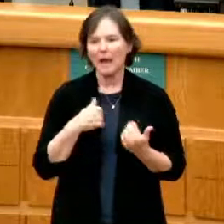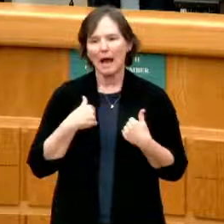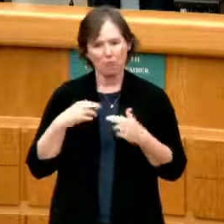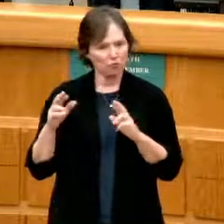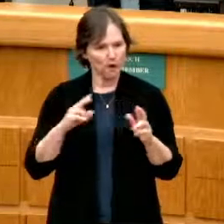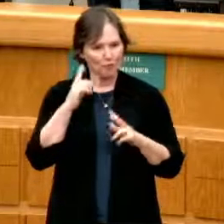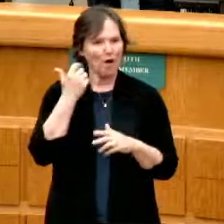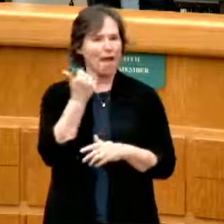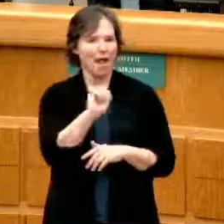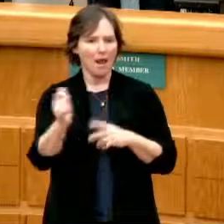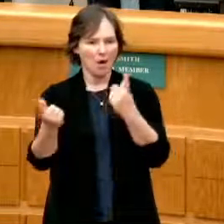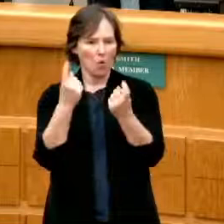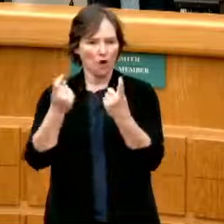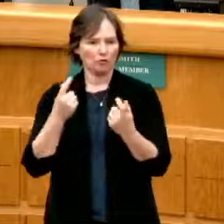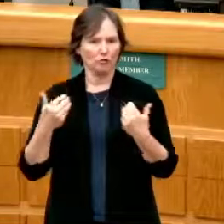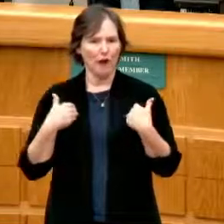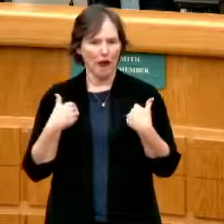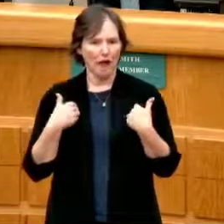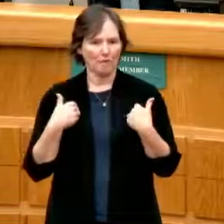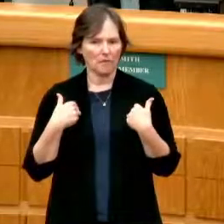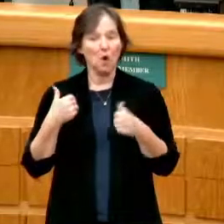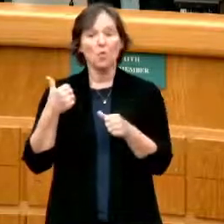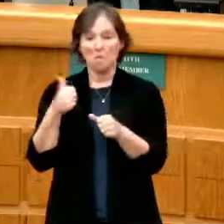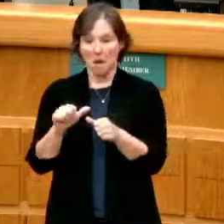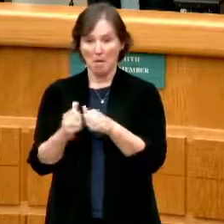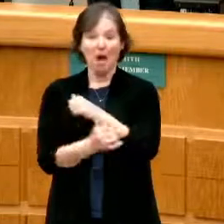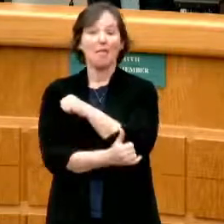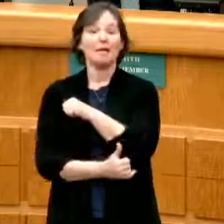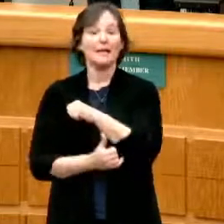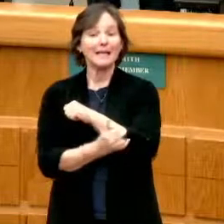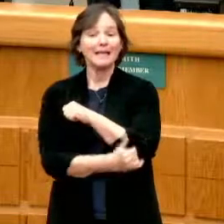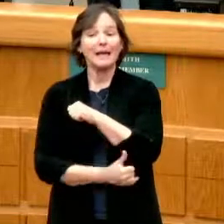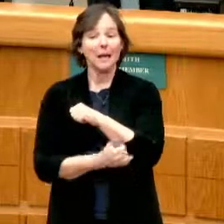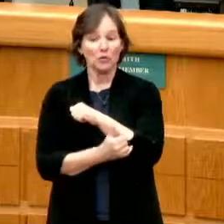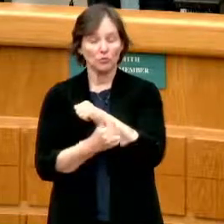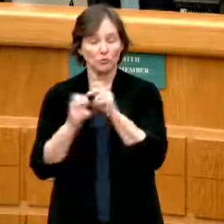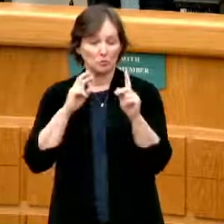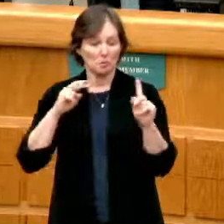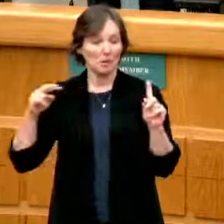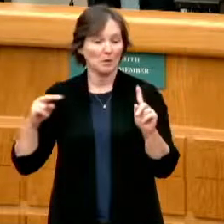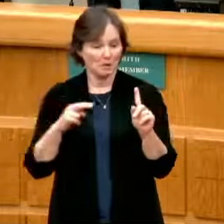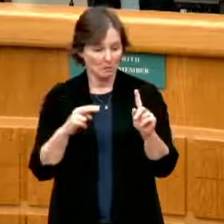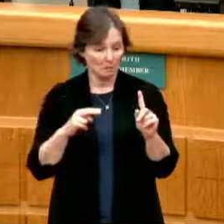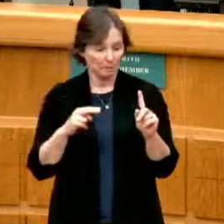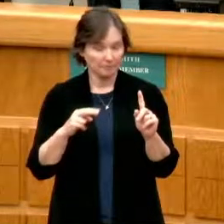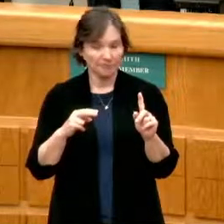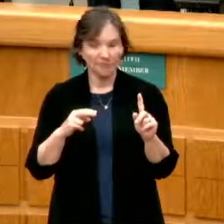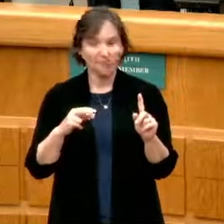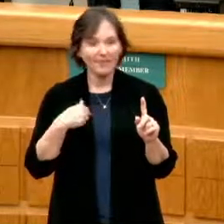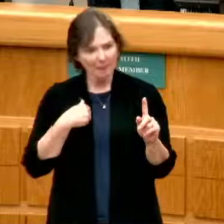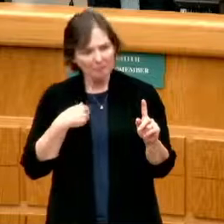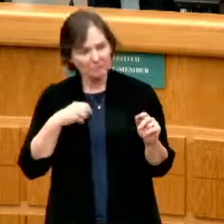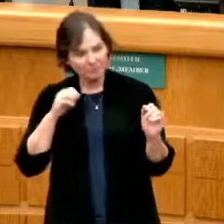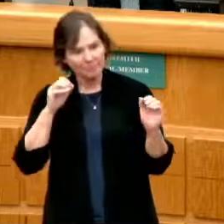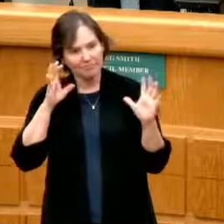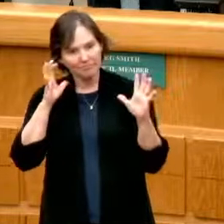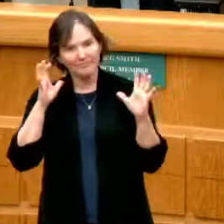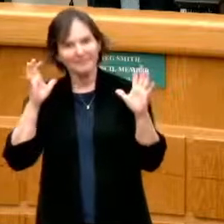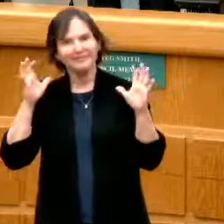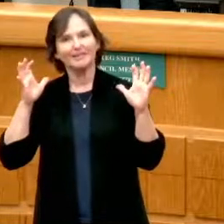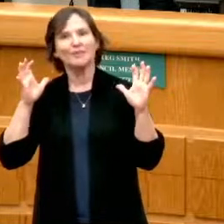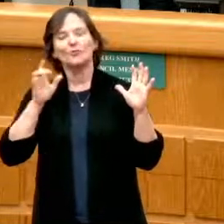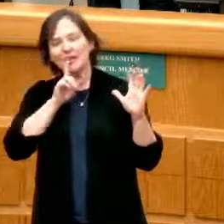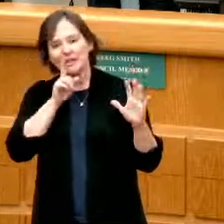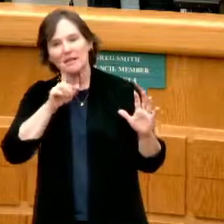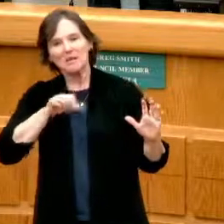from the county's position, once again, I looked and really marveled at all that we've been able